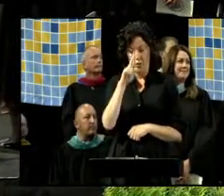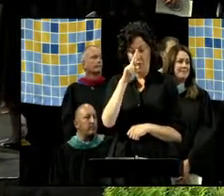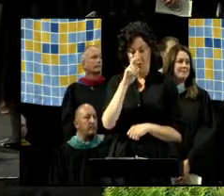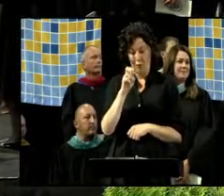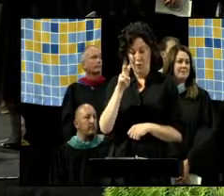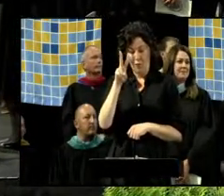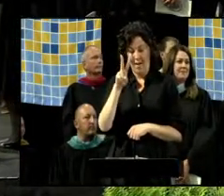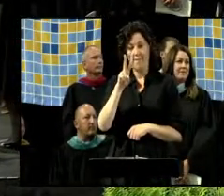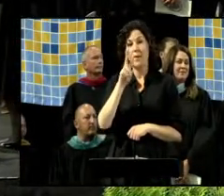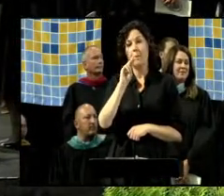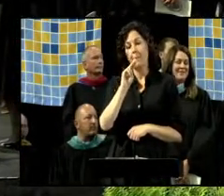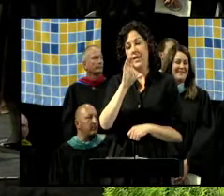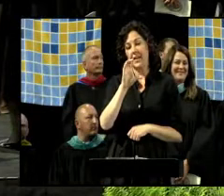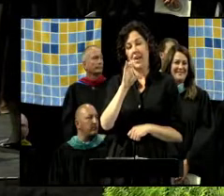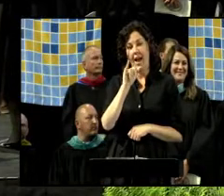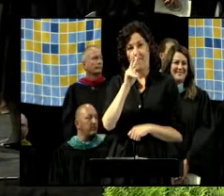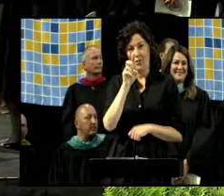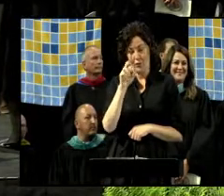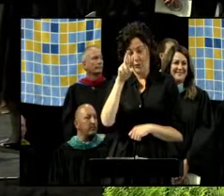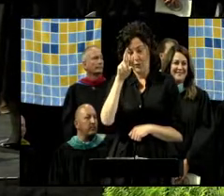Reverend E.J. McIver,